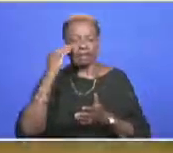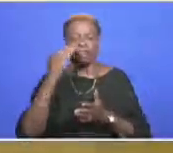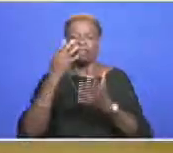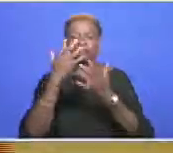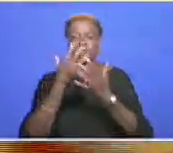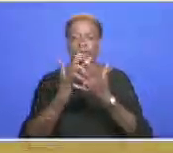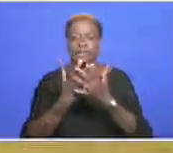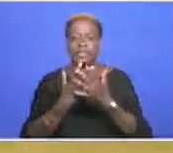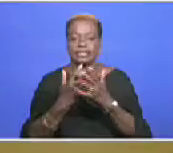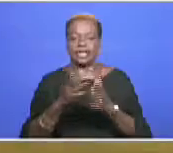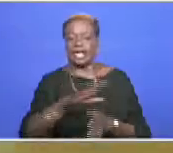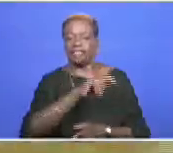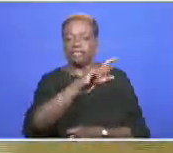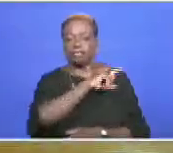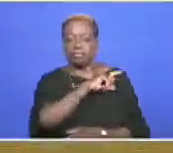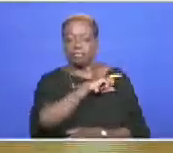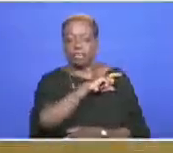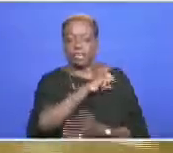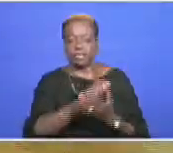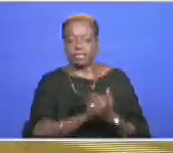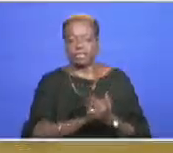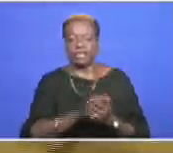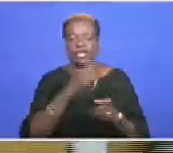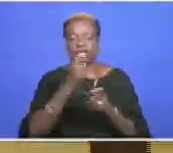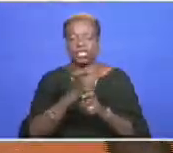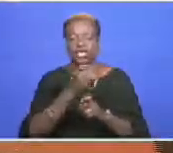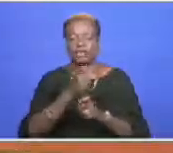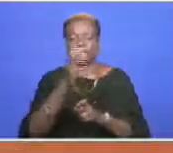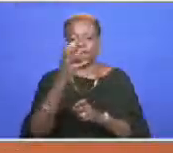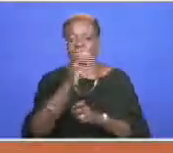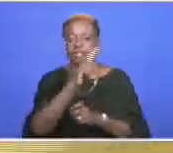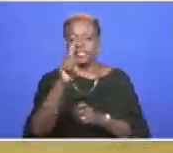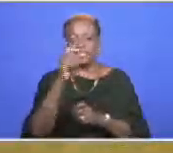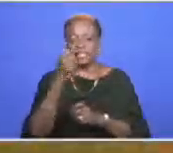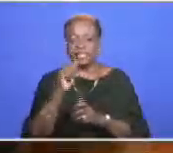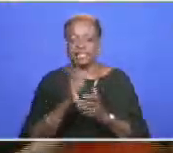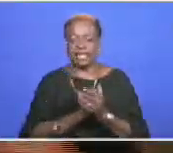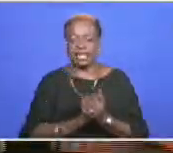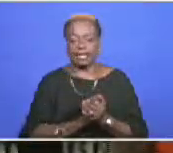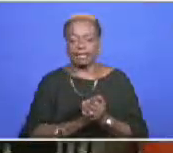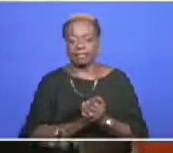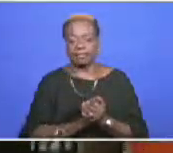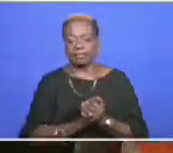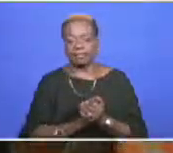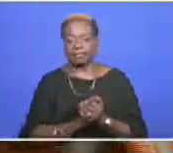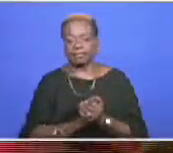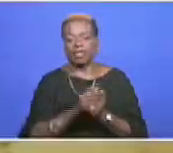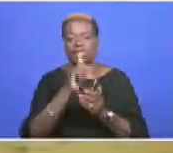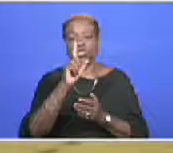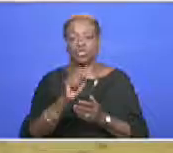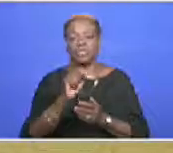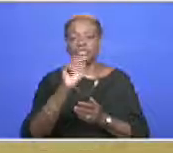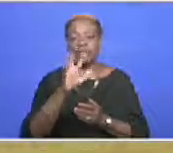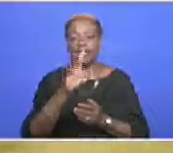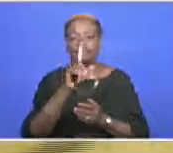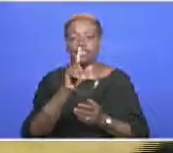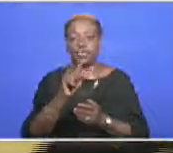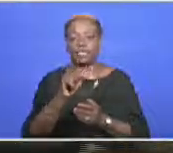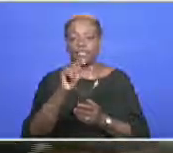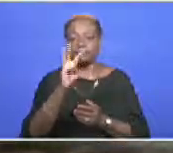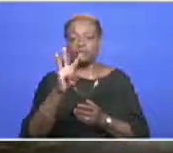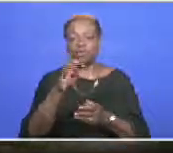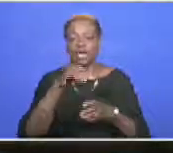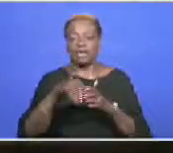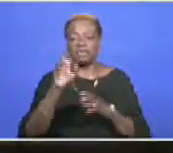Police Enforcers. Challengers leading 15-10 after one. Enforcers cut the deficit to 25-24 at the half. In the third,